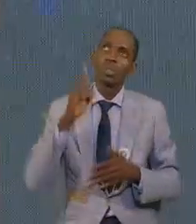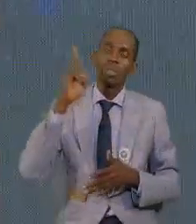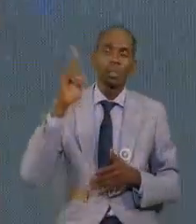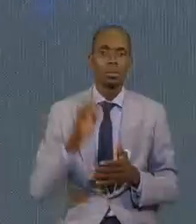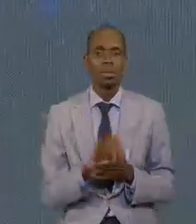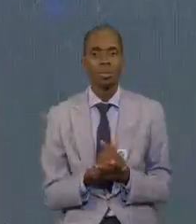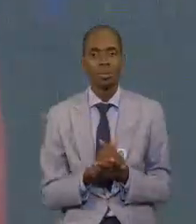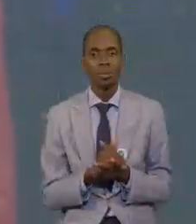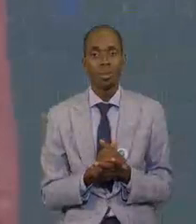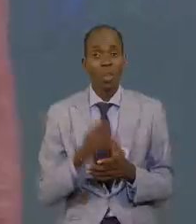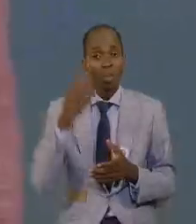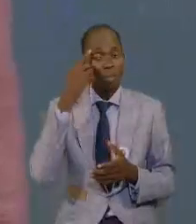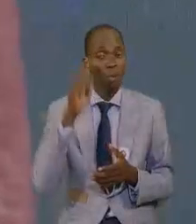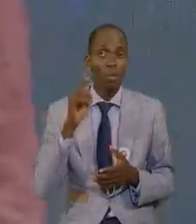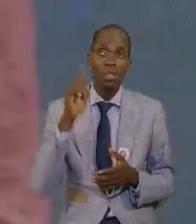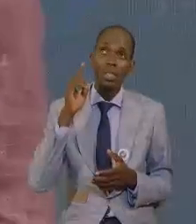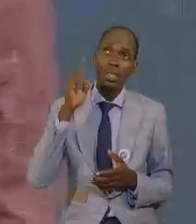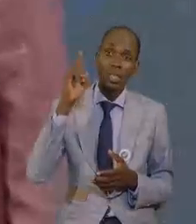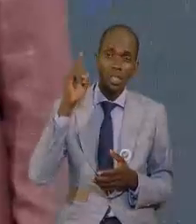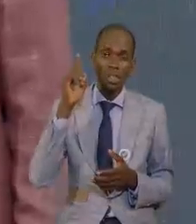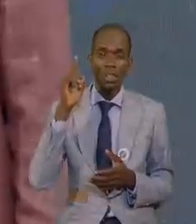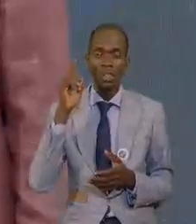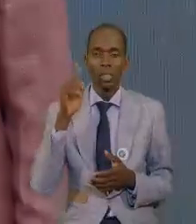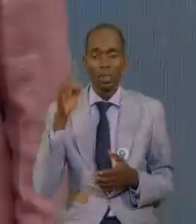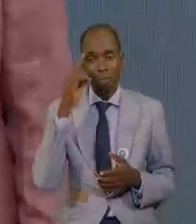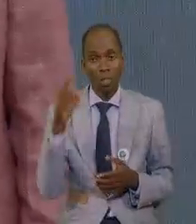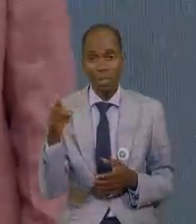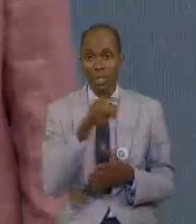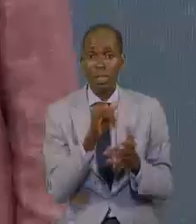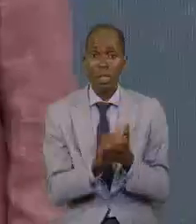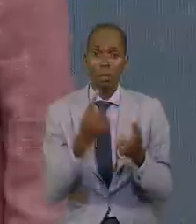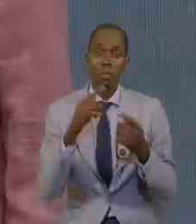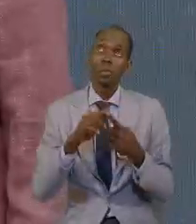For he that cometh to God must believe